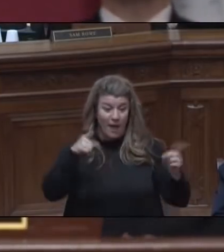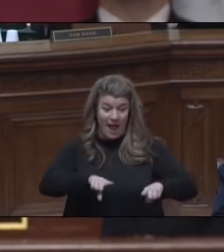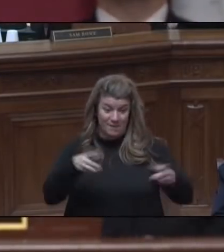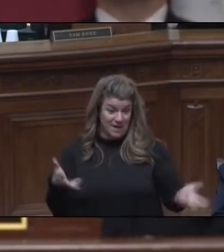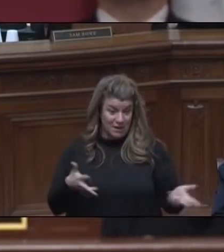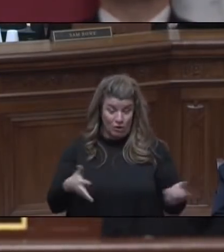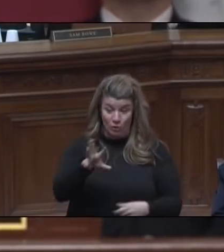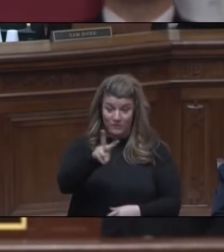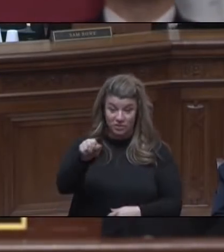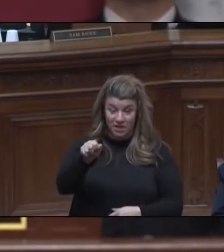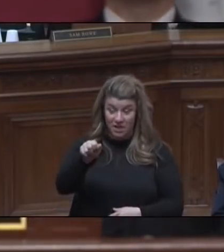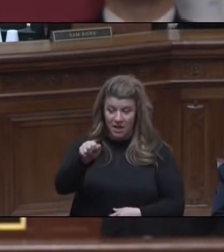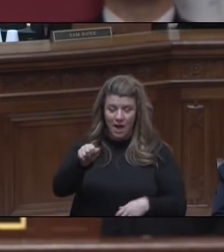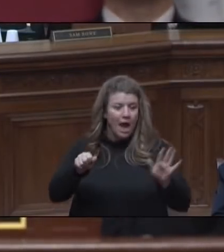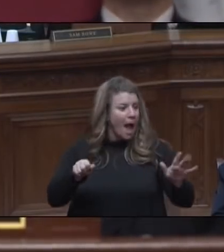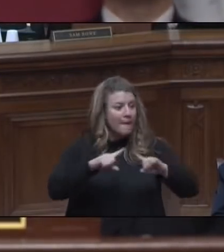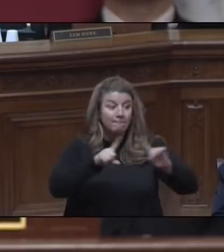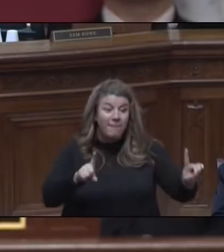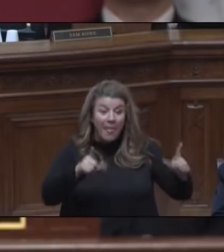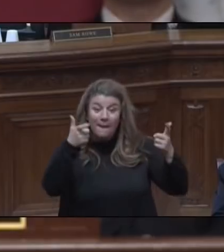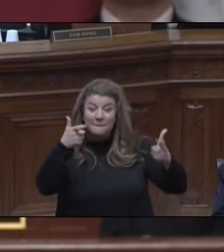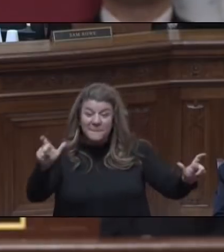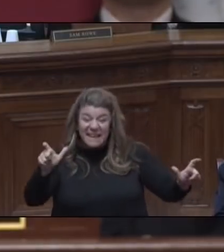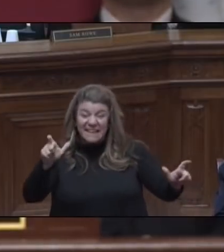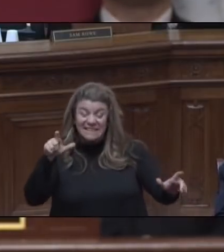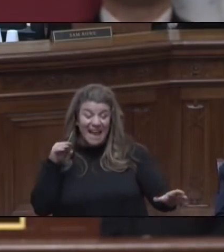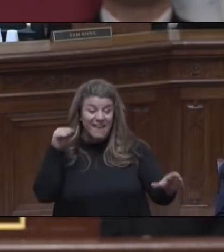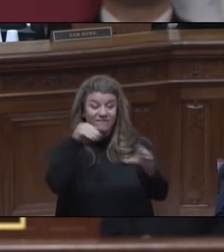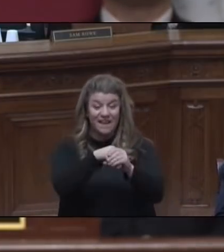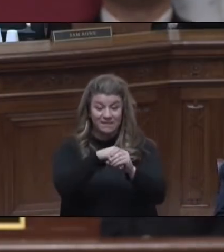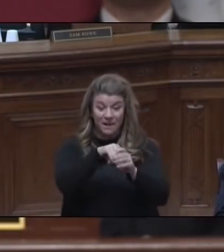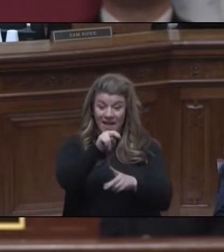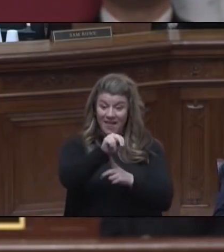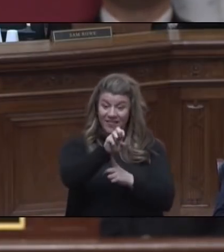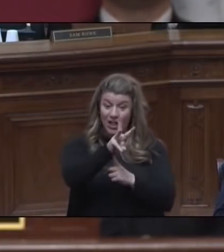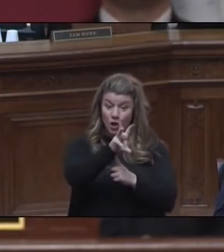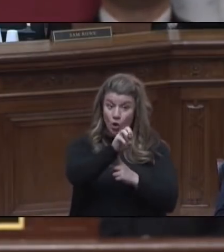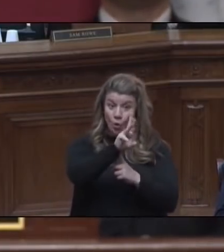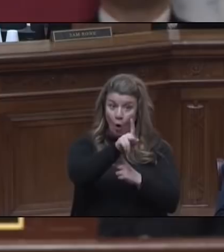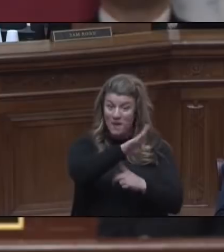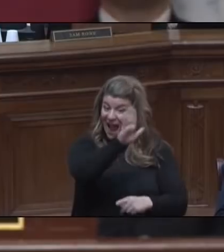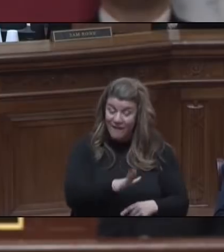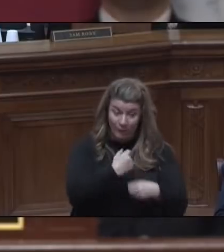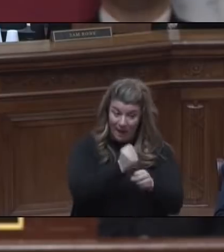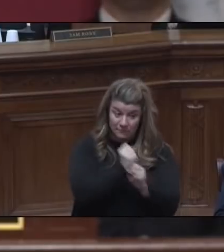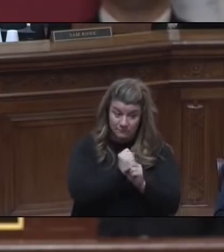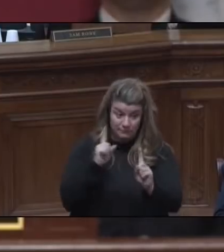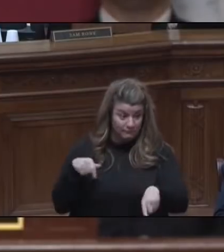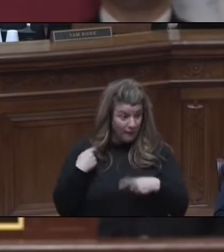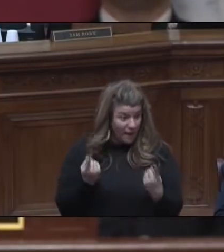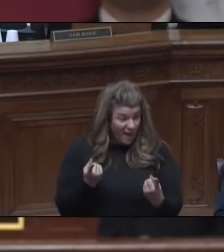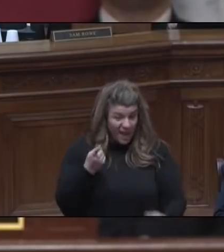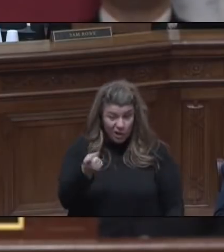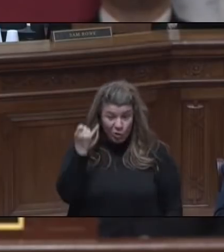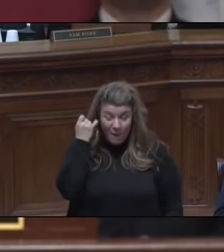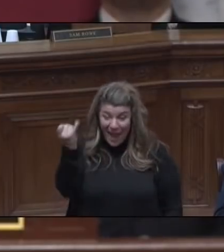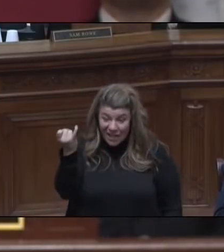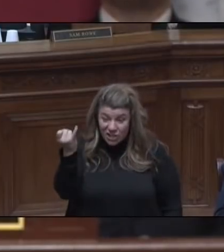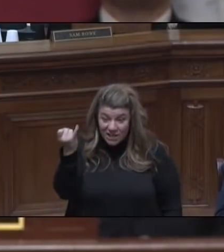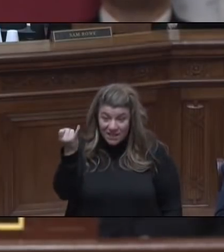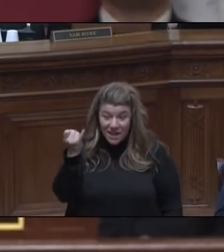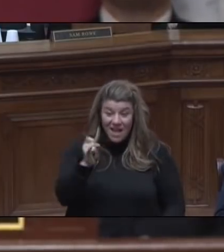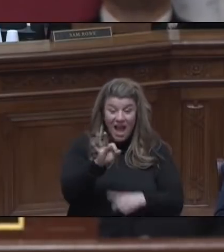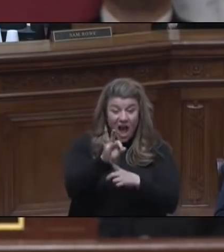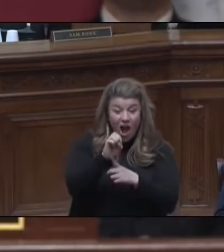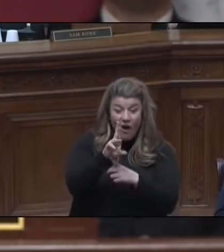Virginia, but the biggest investment that Nucor has ever made. Can you imagine a